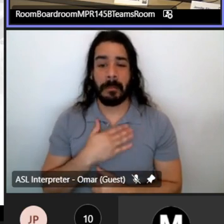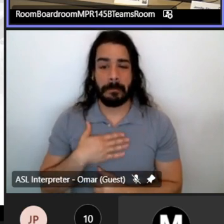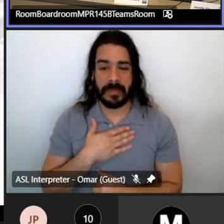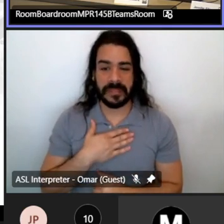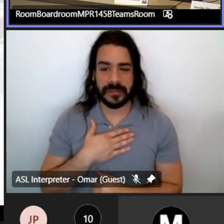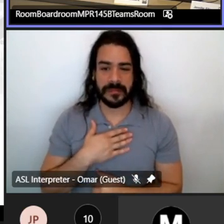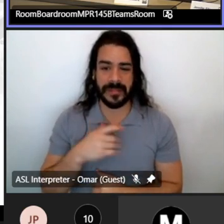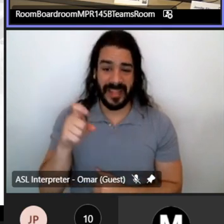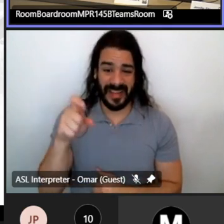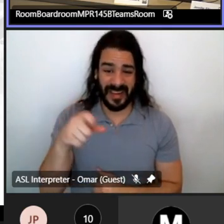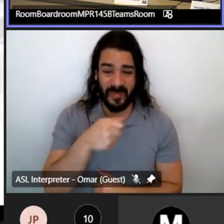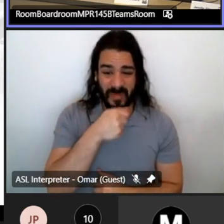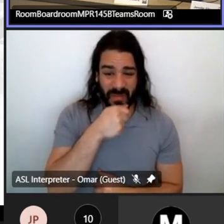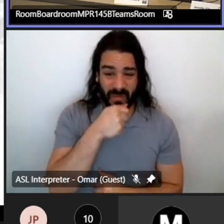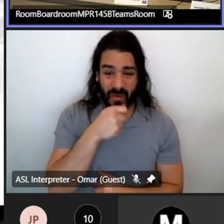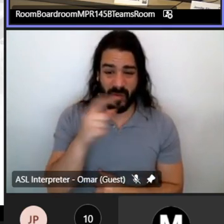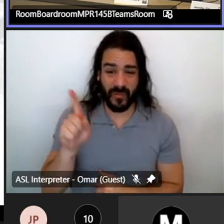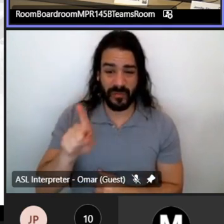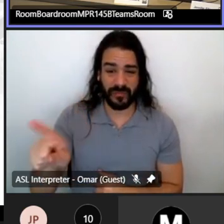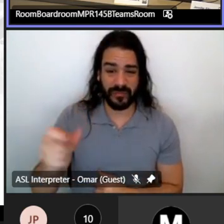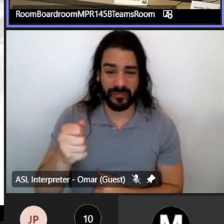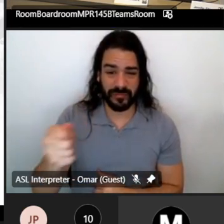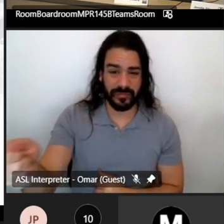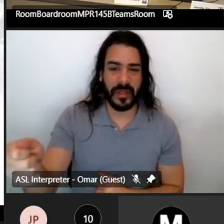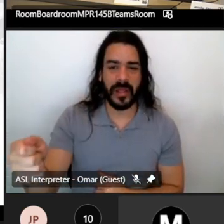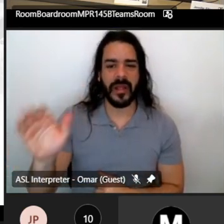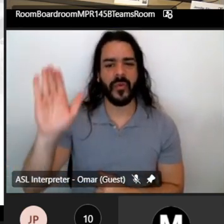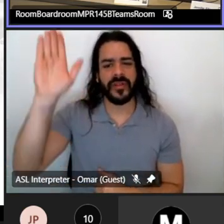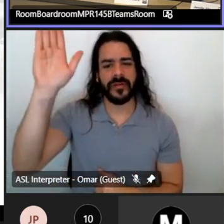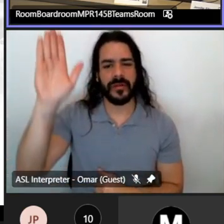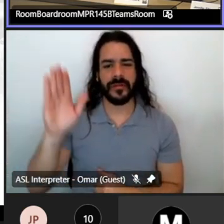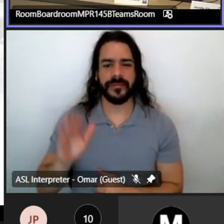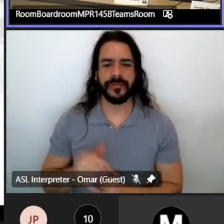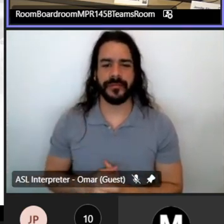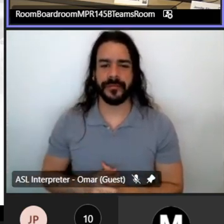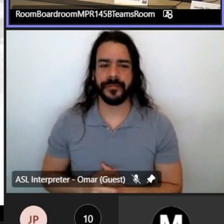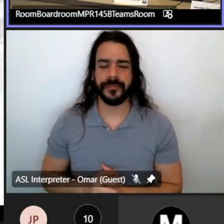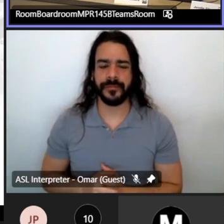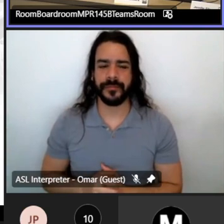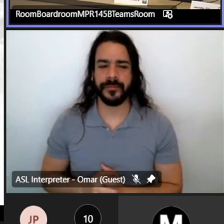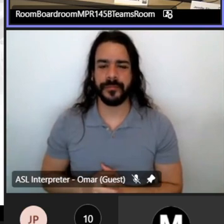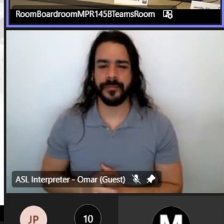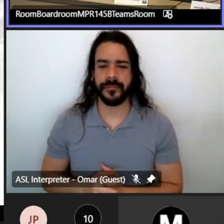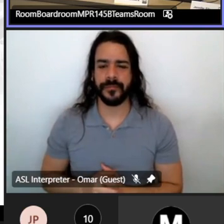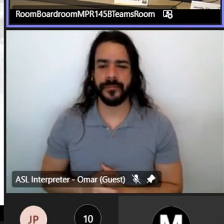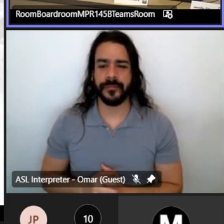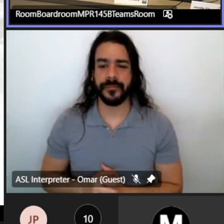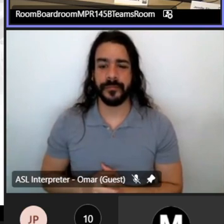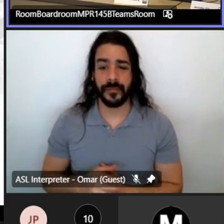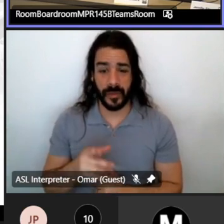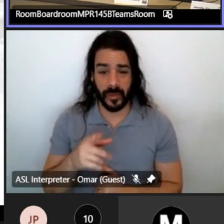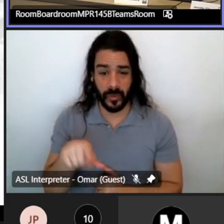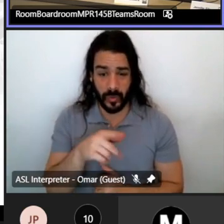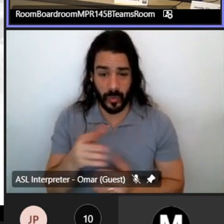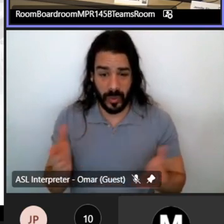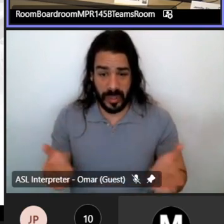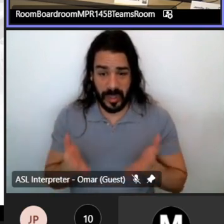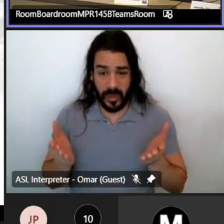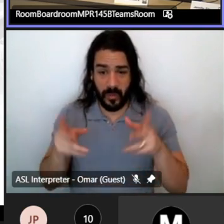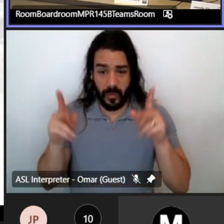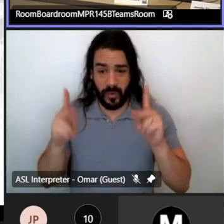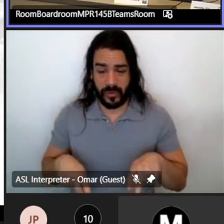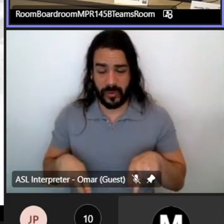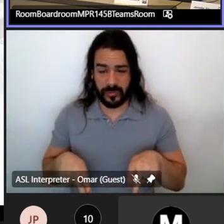brought to you, please raise your hand when I call your name and someone will come to you. If you're here in